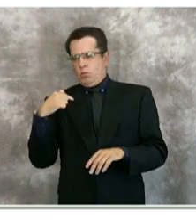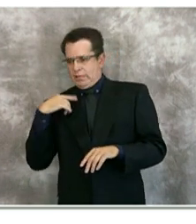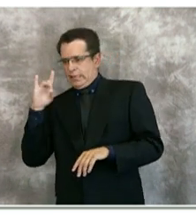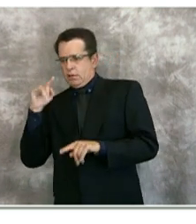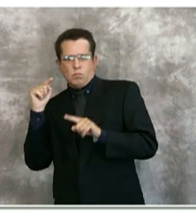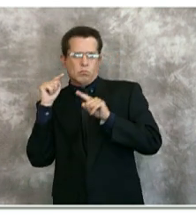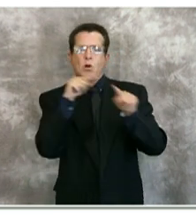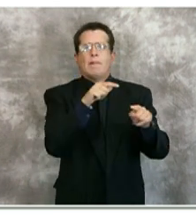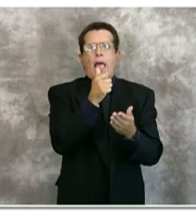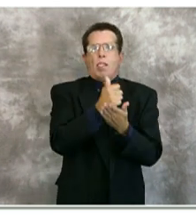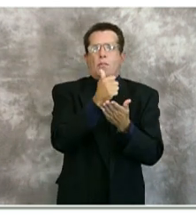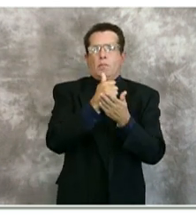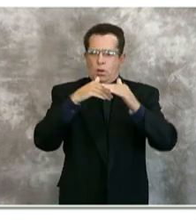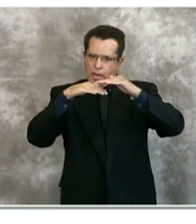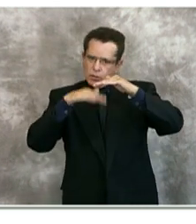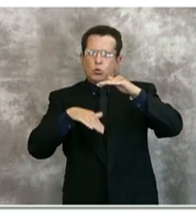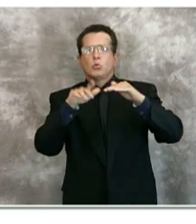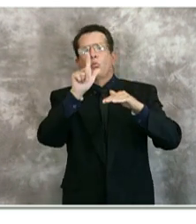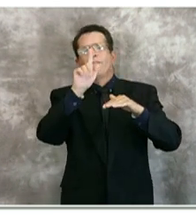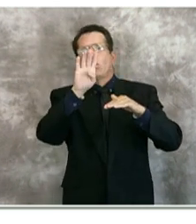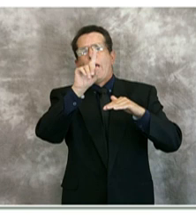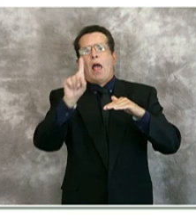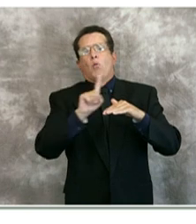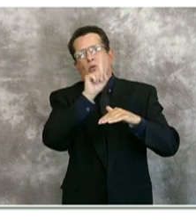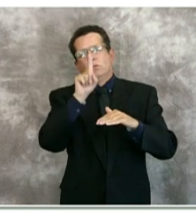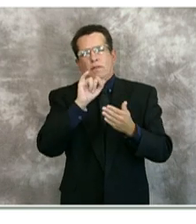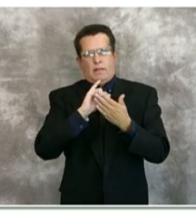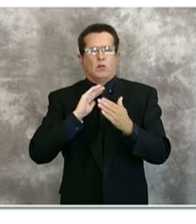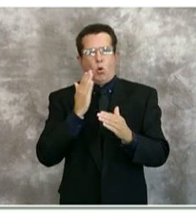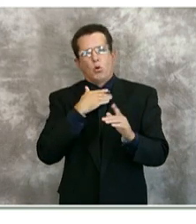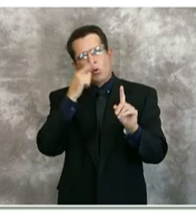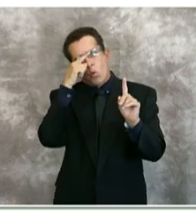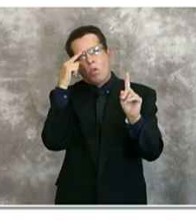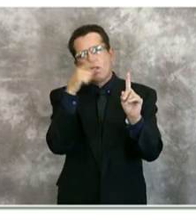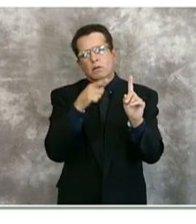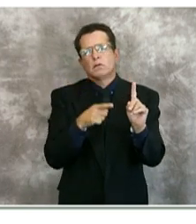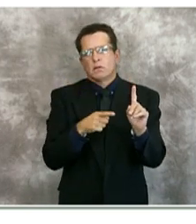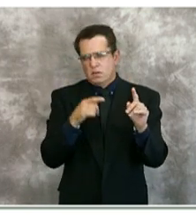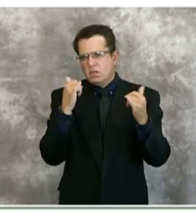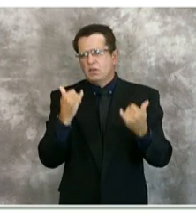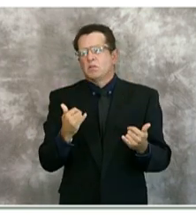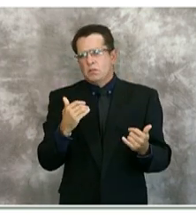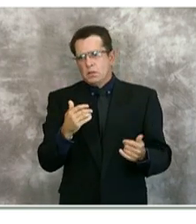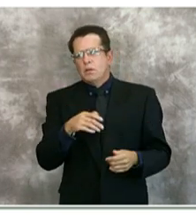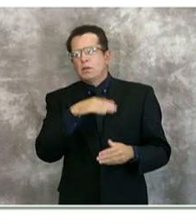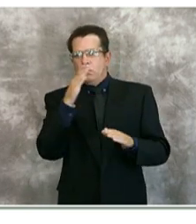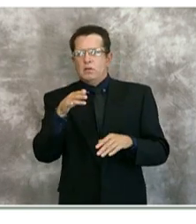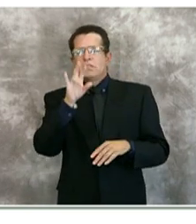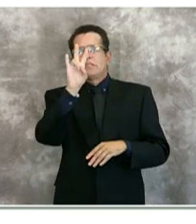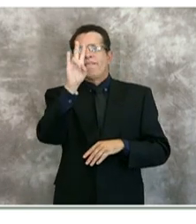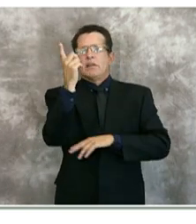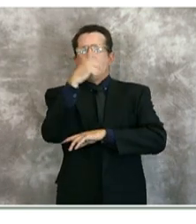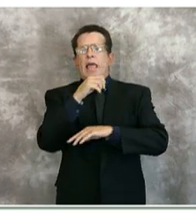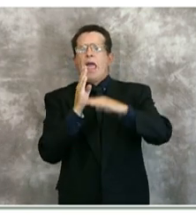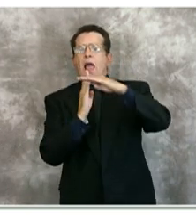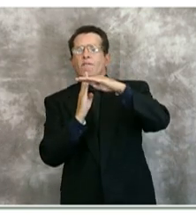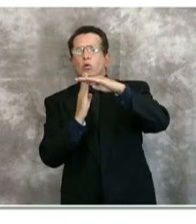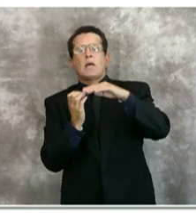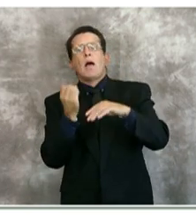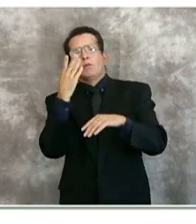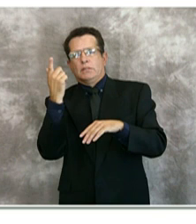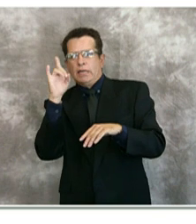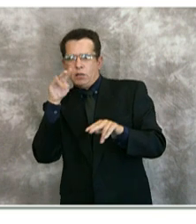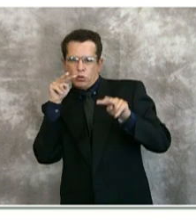24 hours, and so we want our charts to reflect the goal that we're driving towards. Below that, you'll see the 7-day average of close contacts being traced within 24